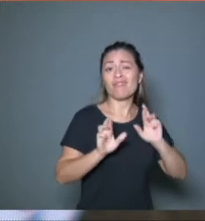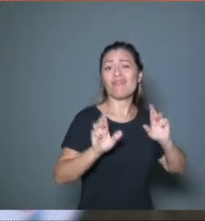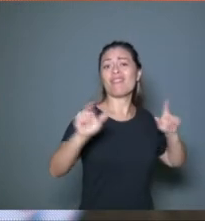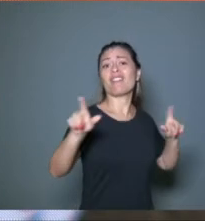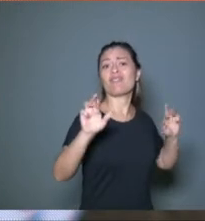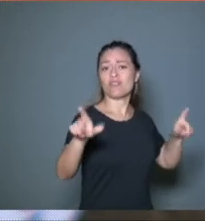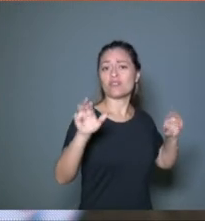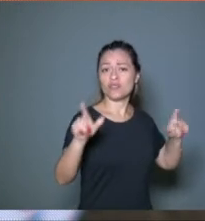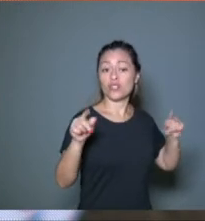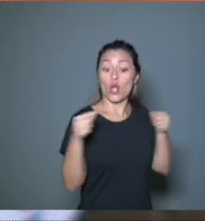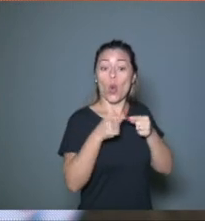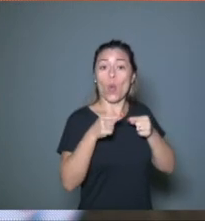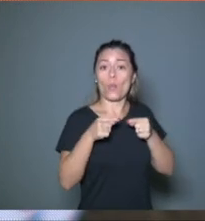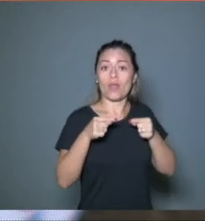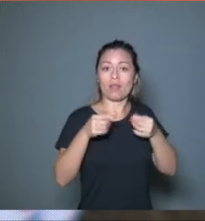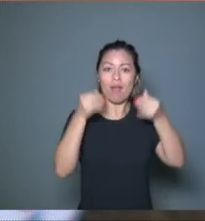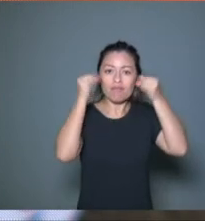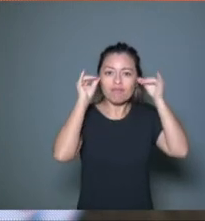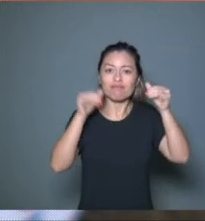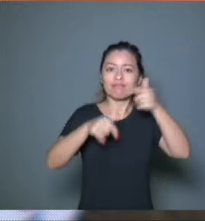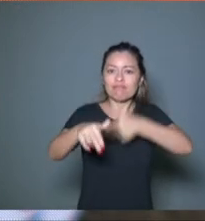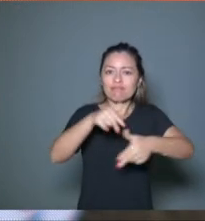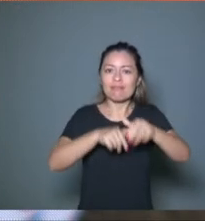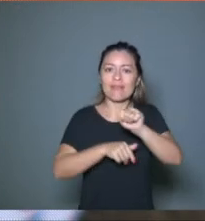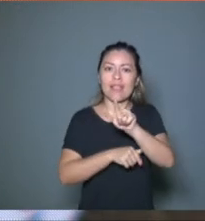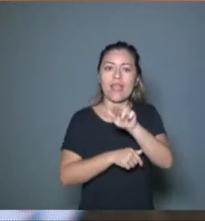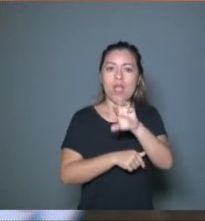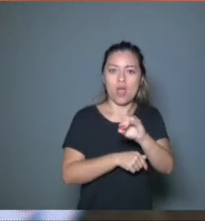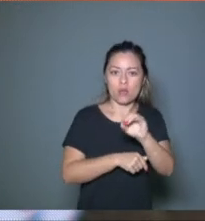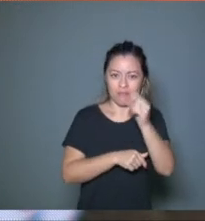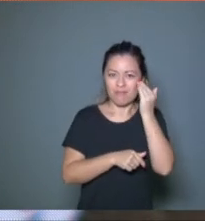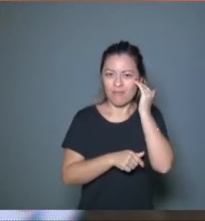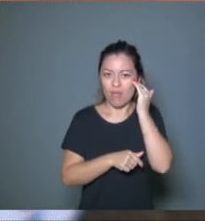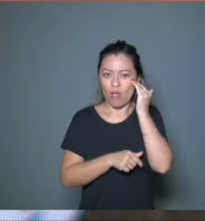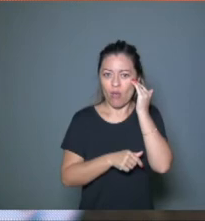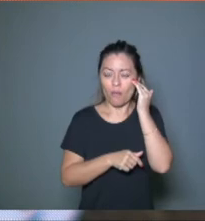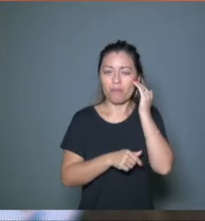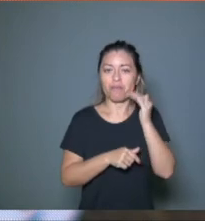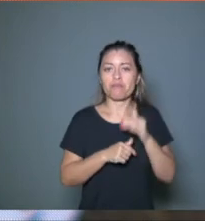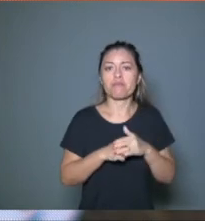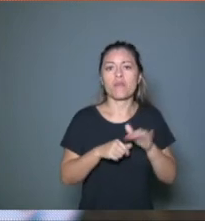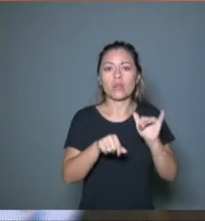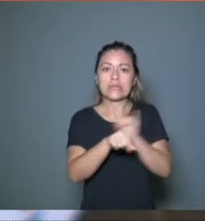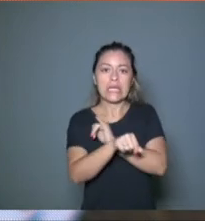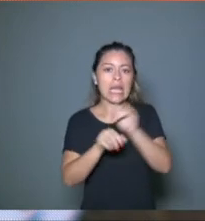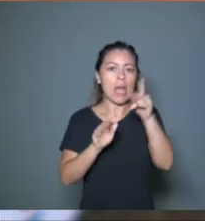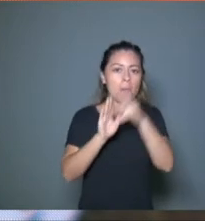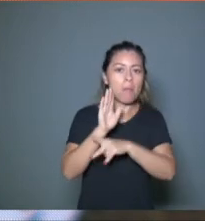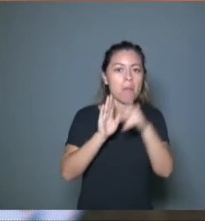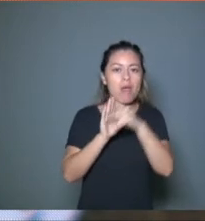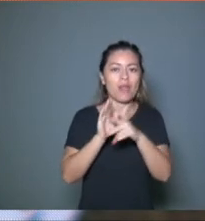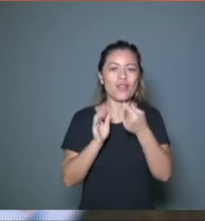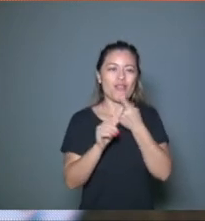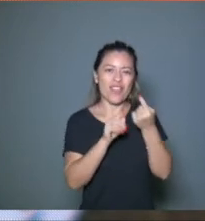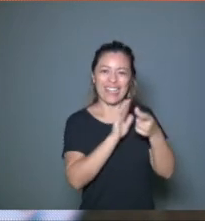of the future might not be the same as the businesses of the past in the agribusiness industry.